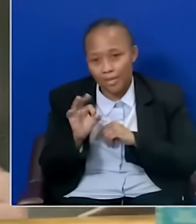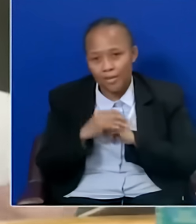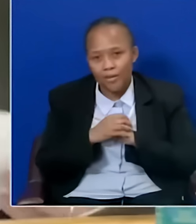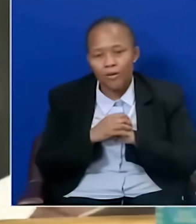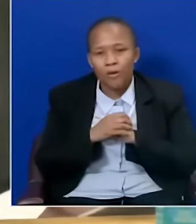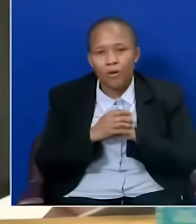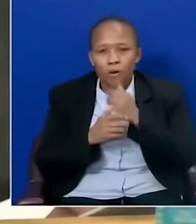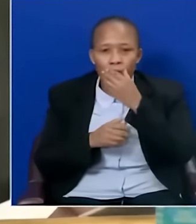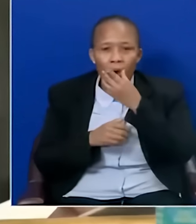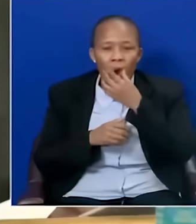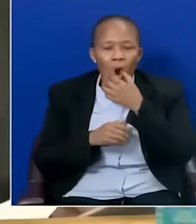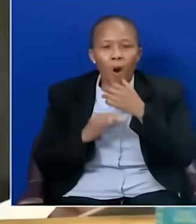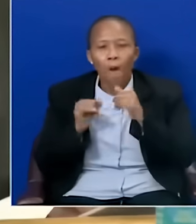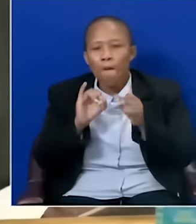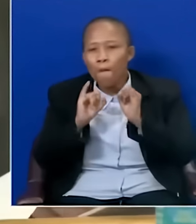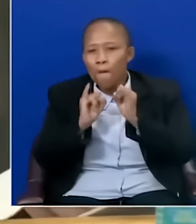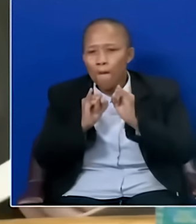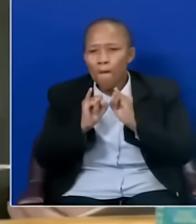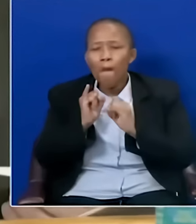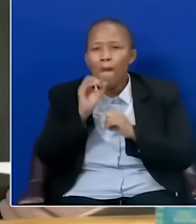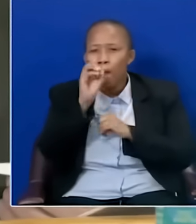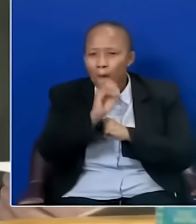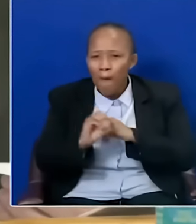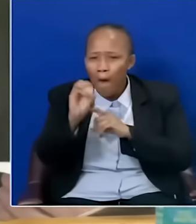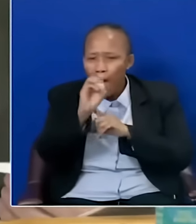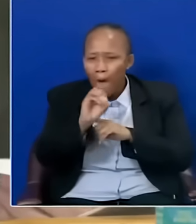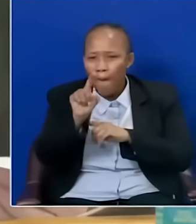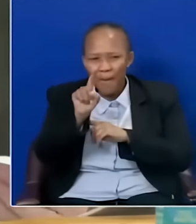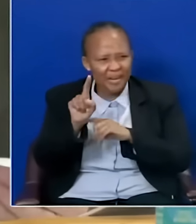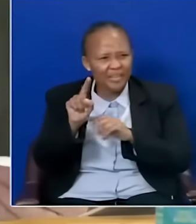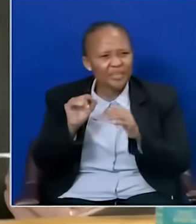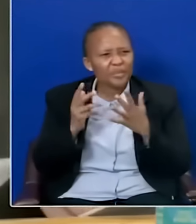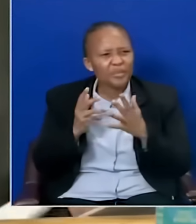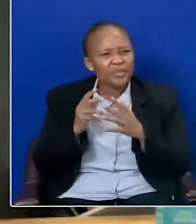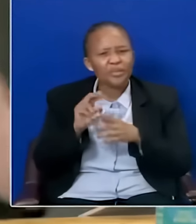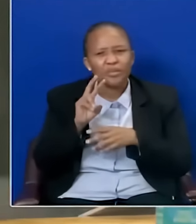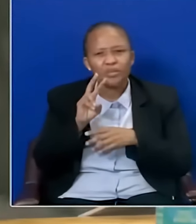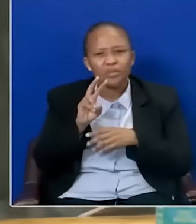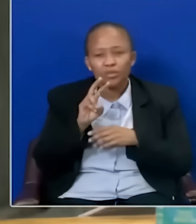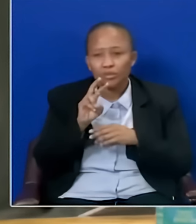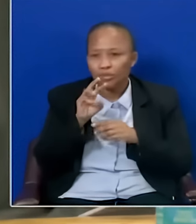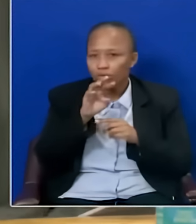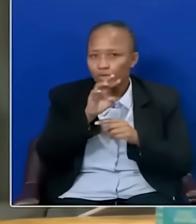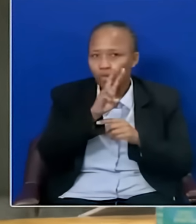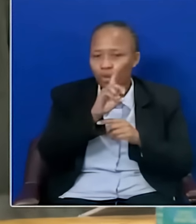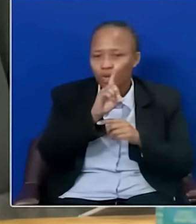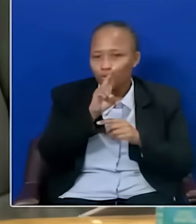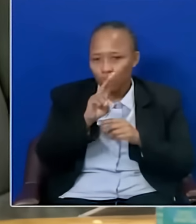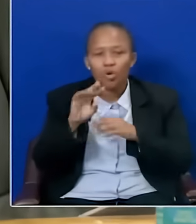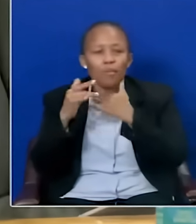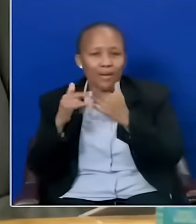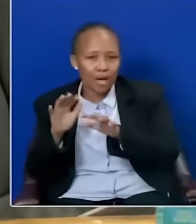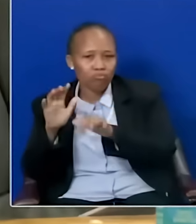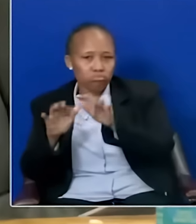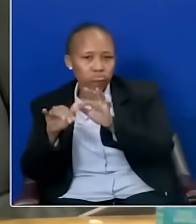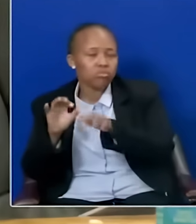of October, and he issues his 212 on 14 October, and the entry is completed on 23 October.